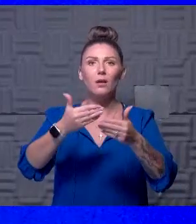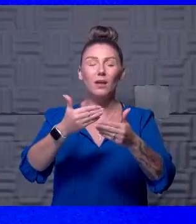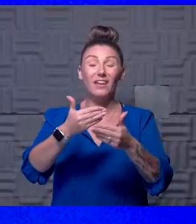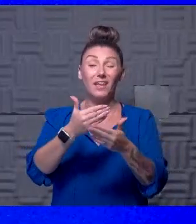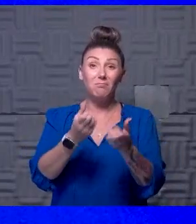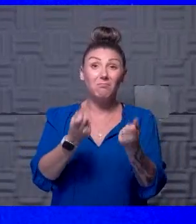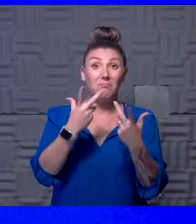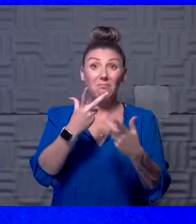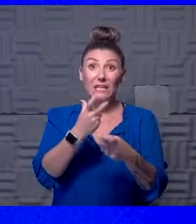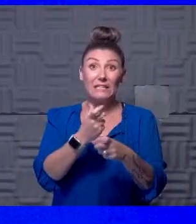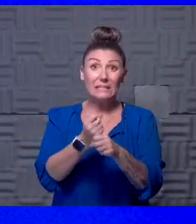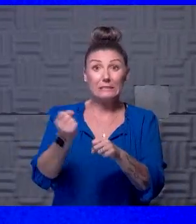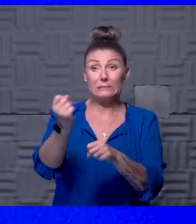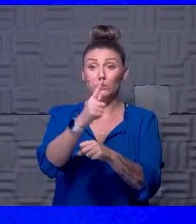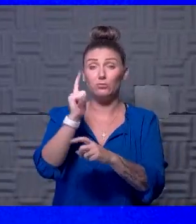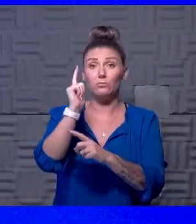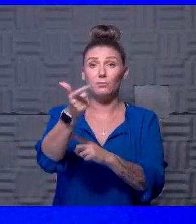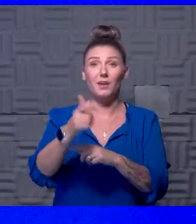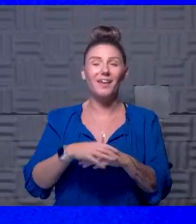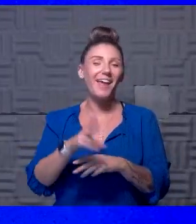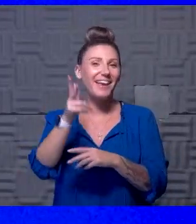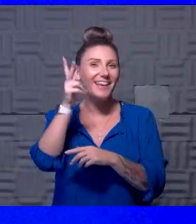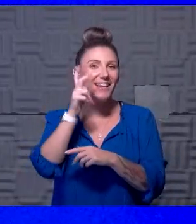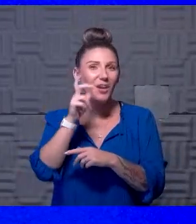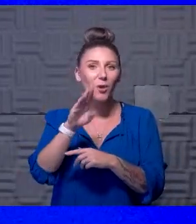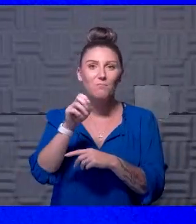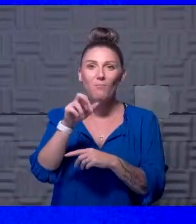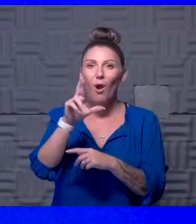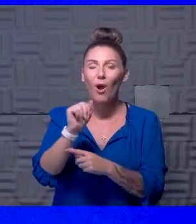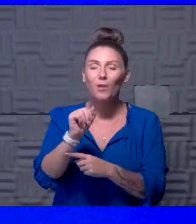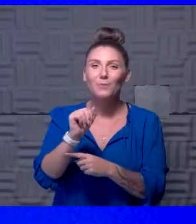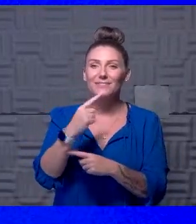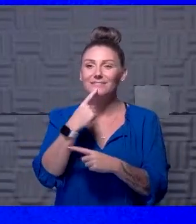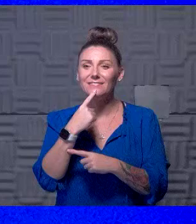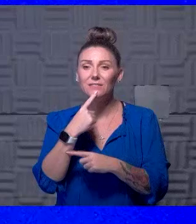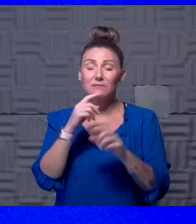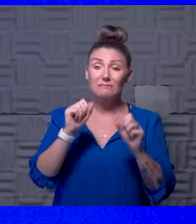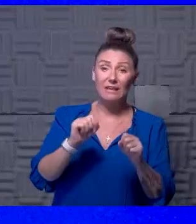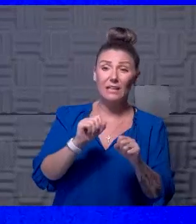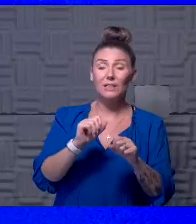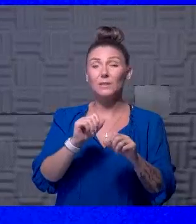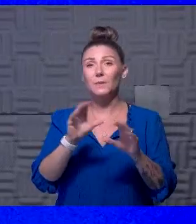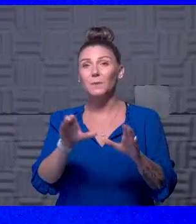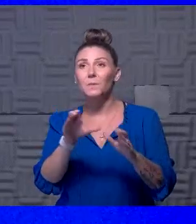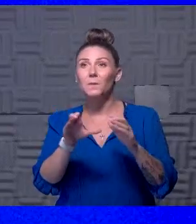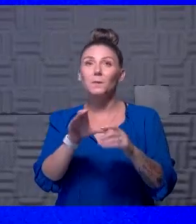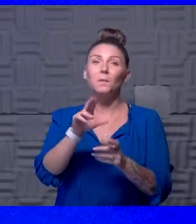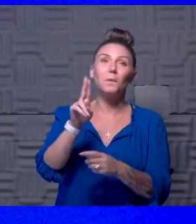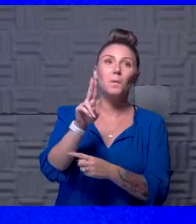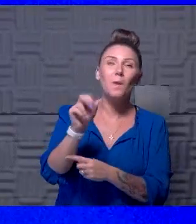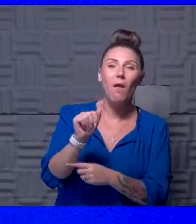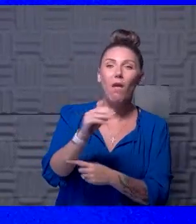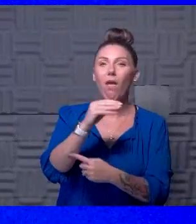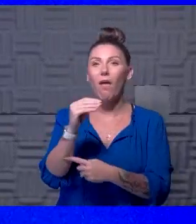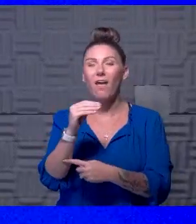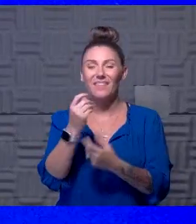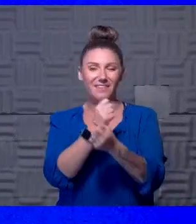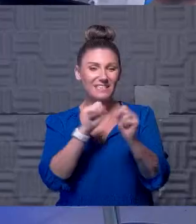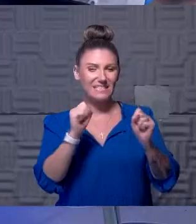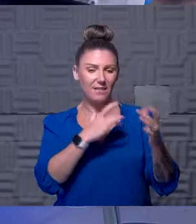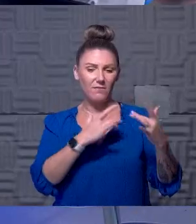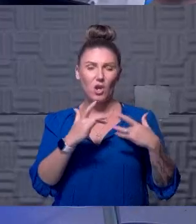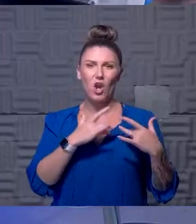well. So I hear Barbara saying, gosh, you can do an EUA, and then I also hear the safety concerns. How